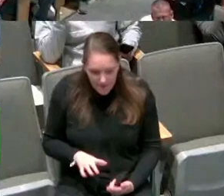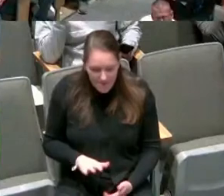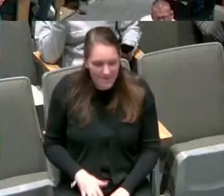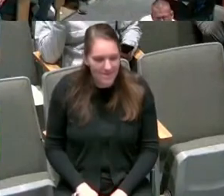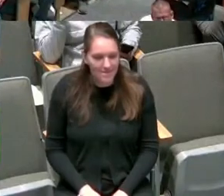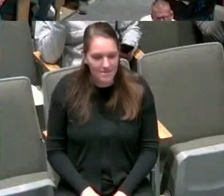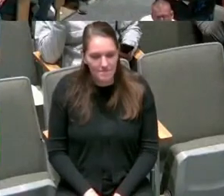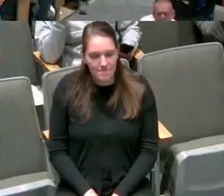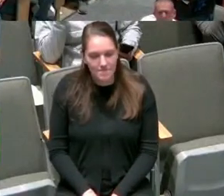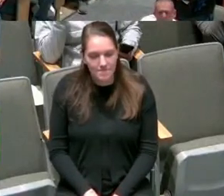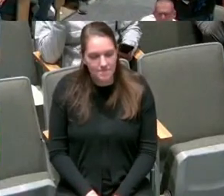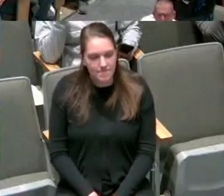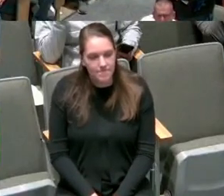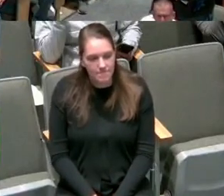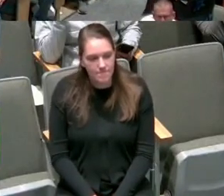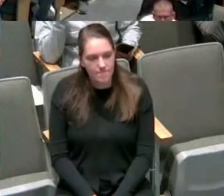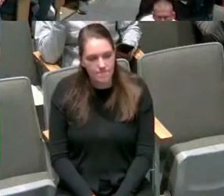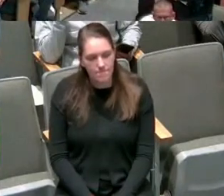foreign